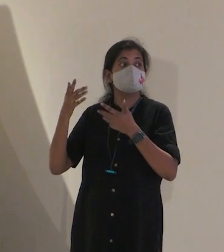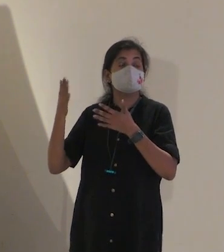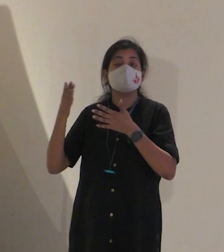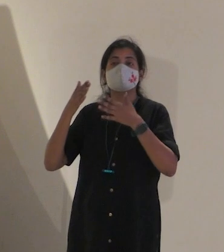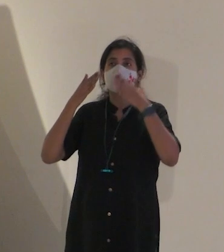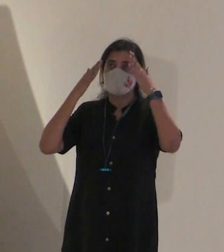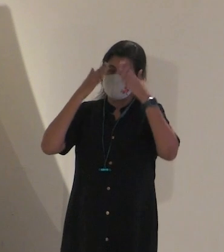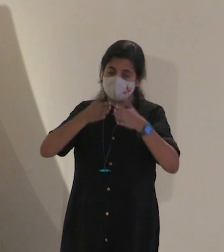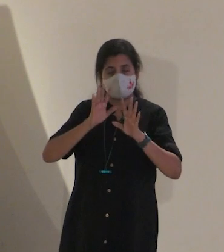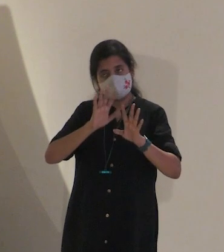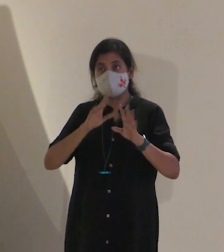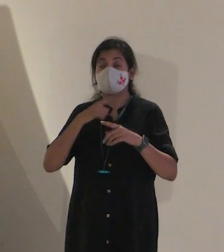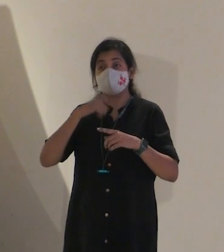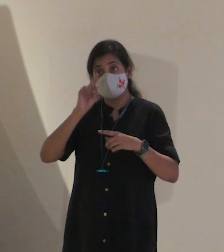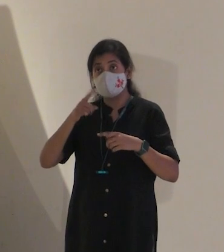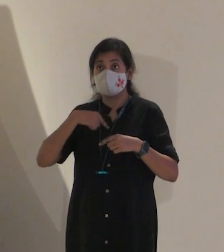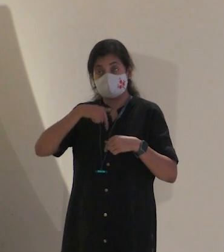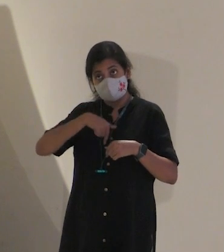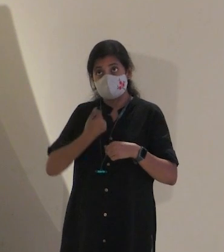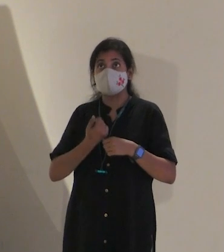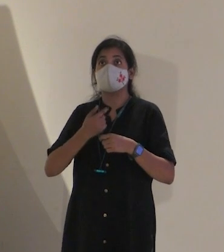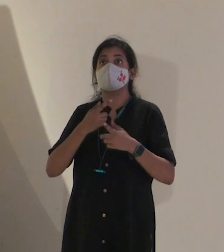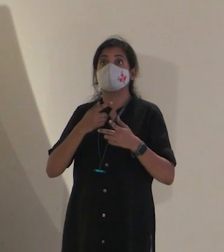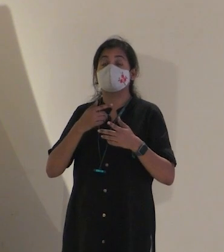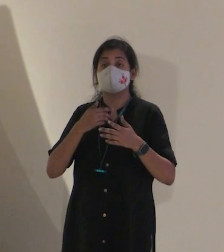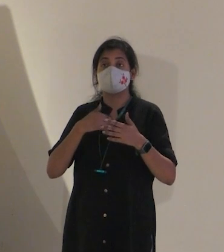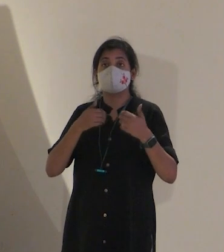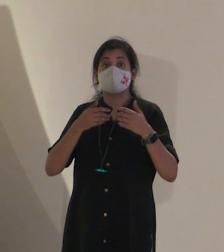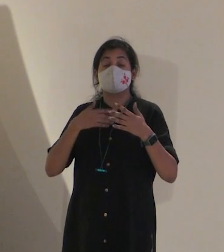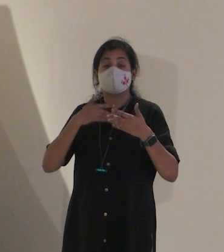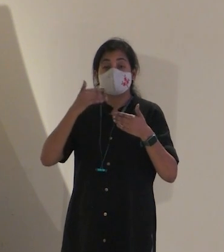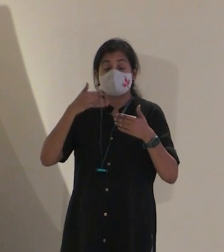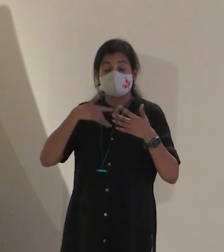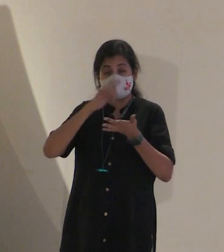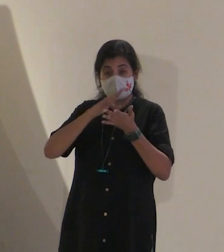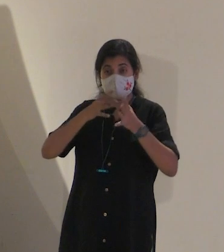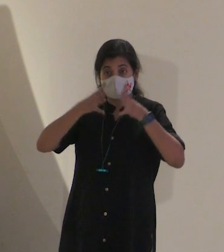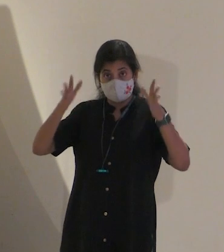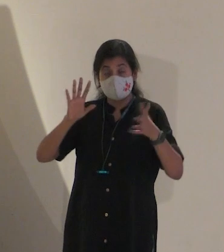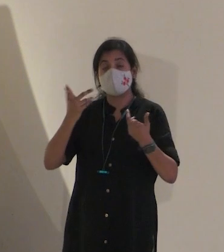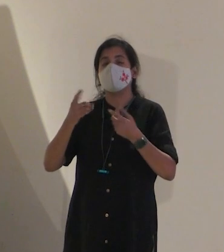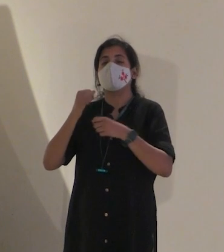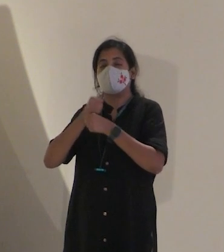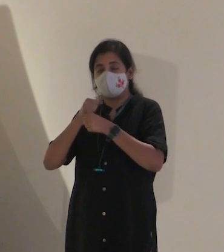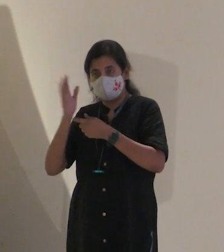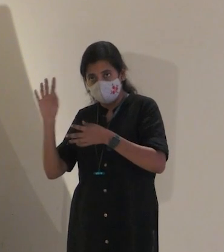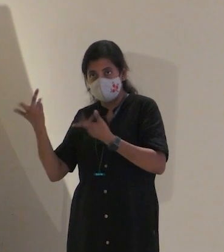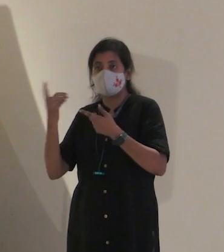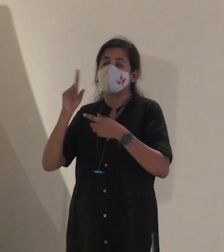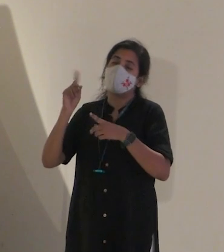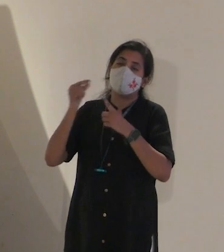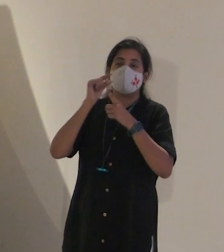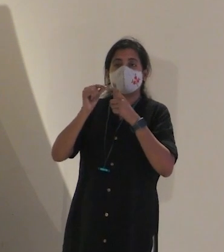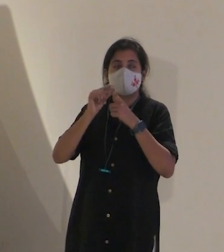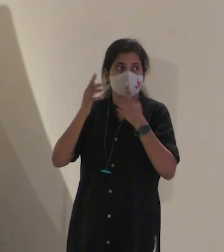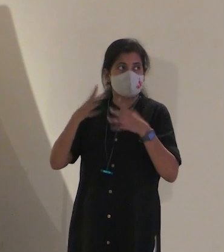narratives. But we should, within this broad space of government and non-government spaces, we should try to carve